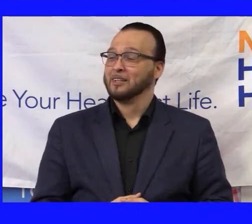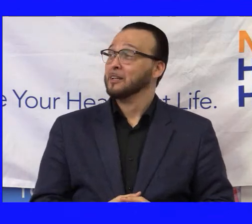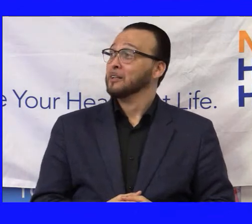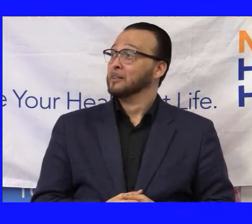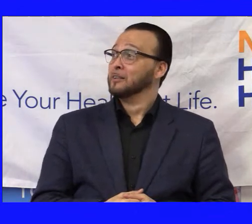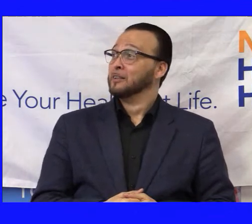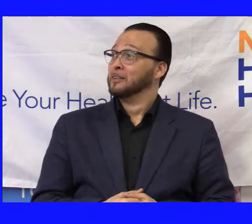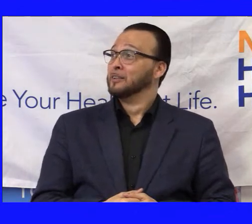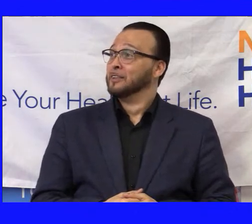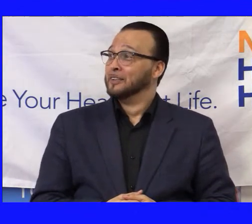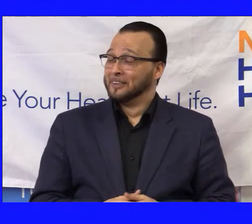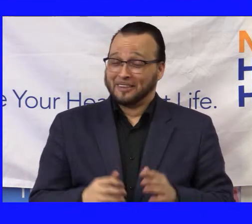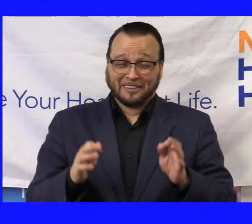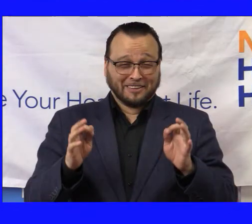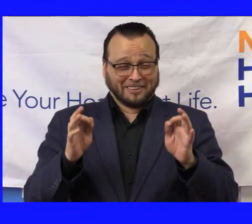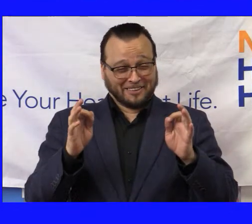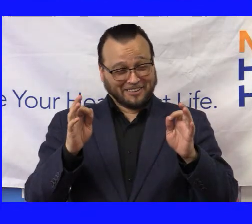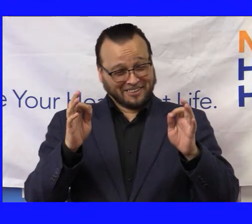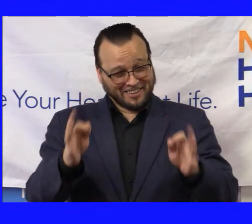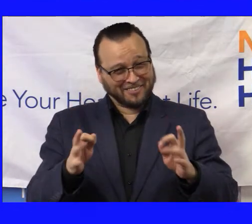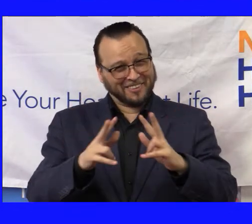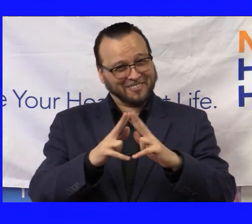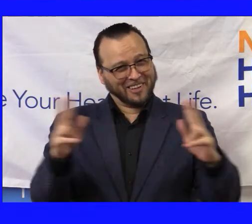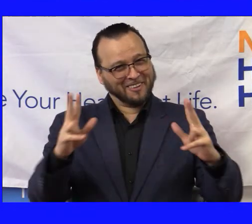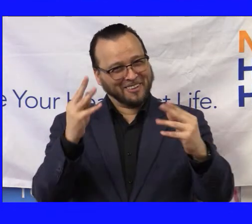Certainly very, very informative.